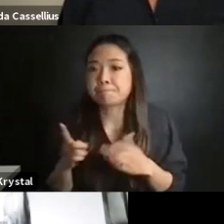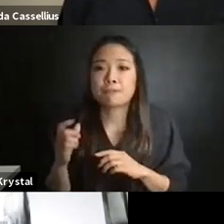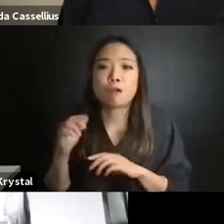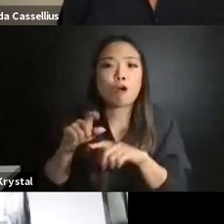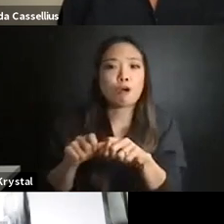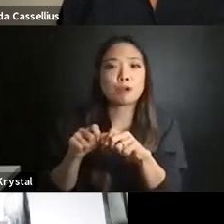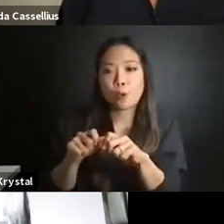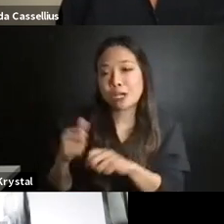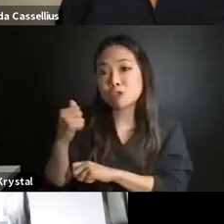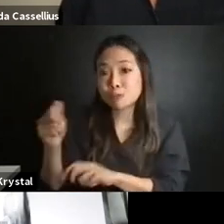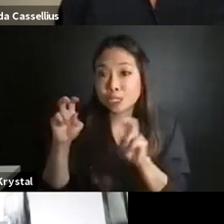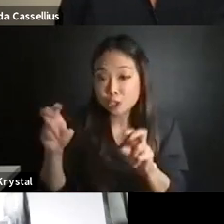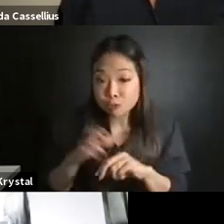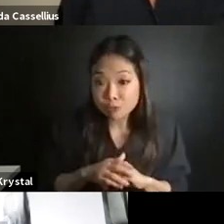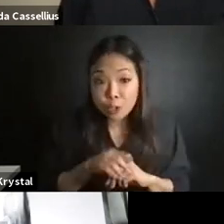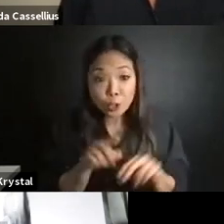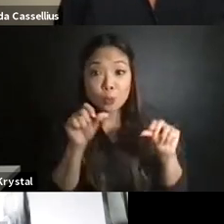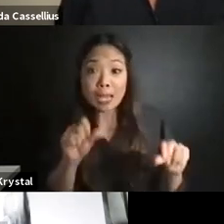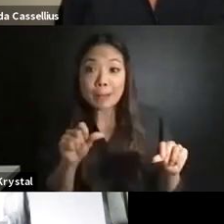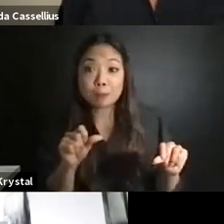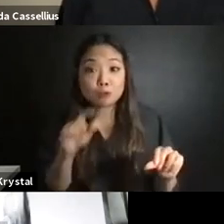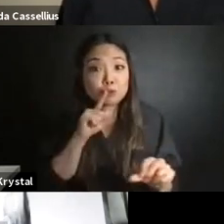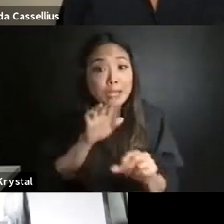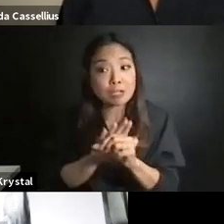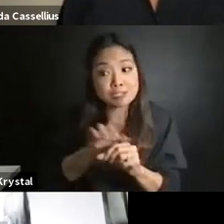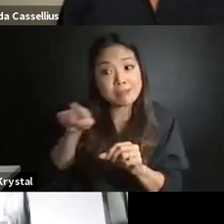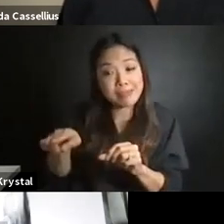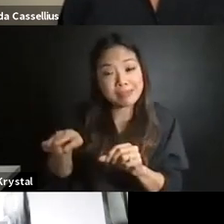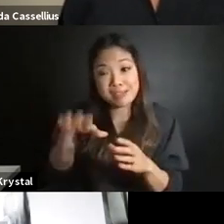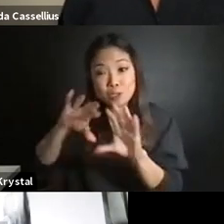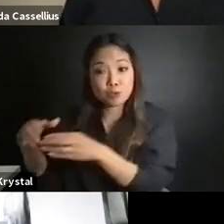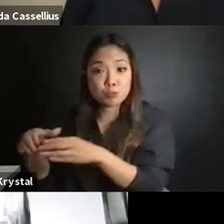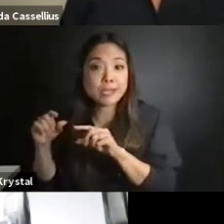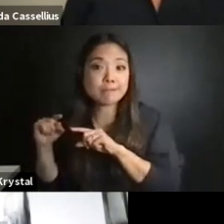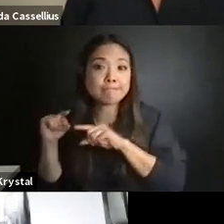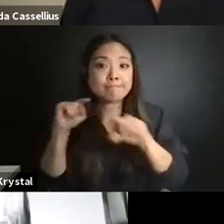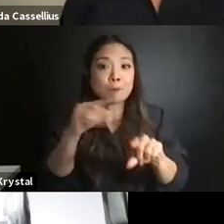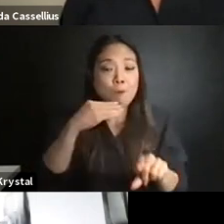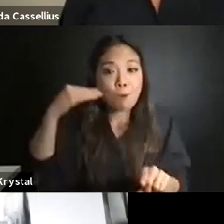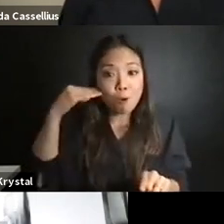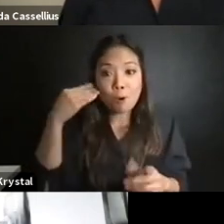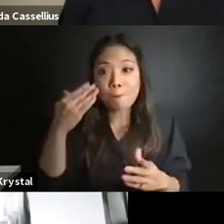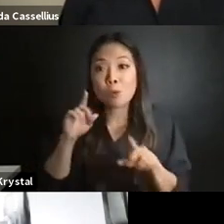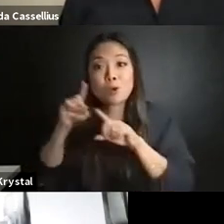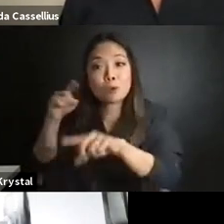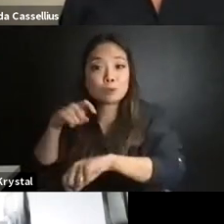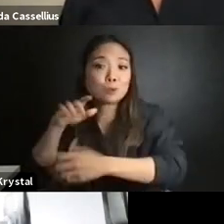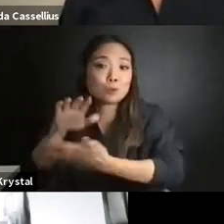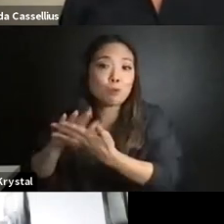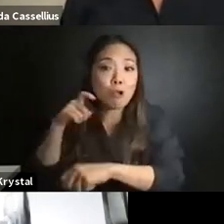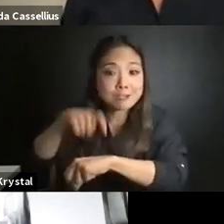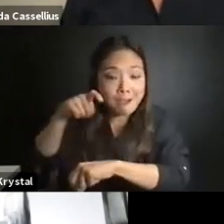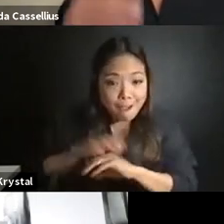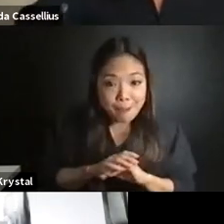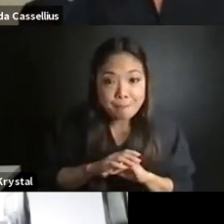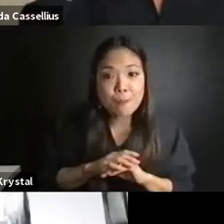guarantee students will get home as well to school on time where is this happening in where is this happening